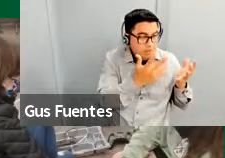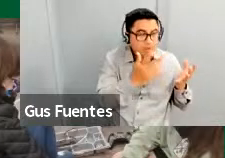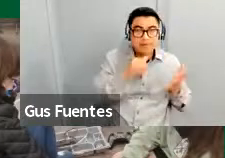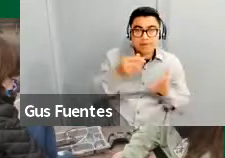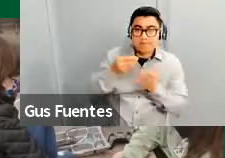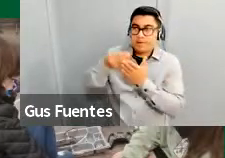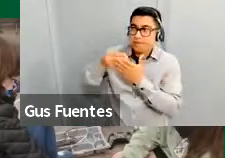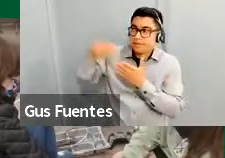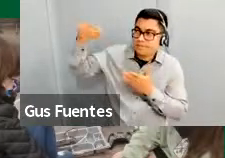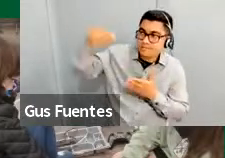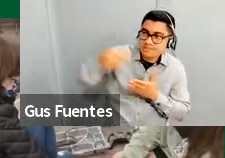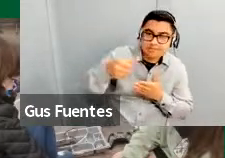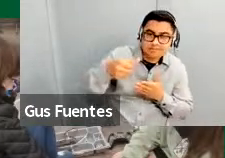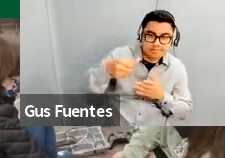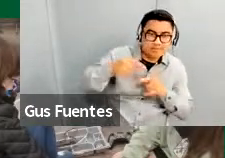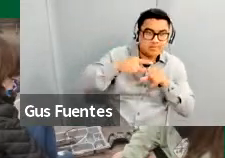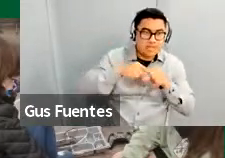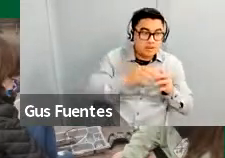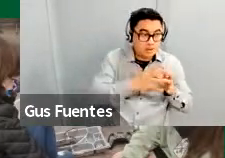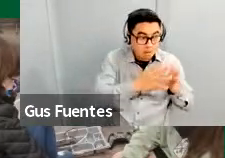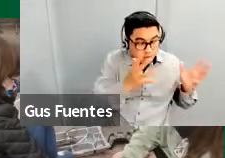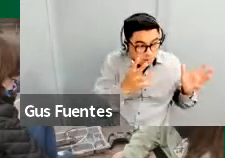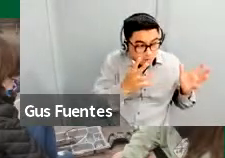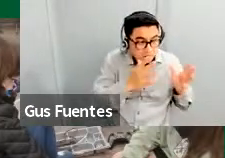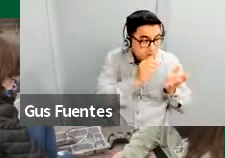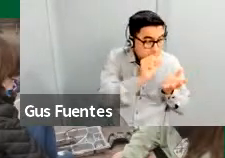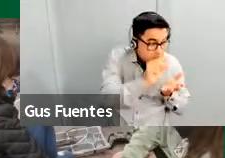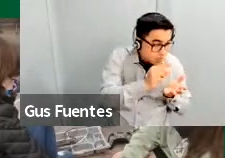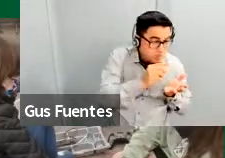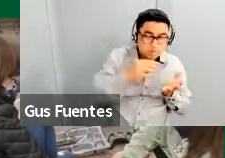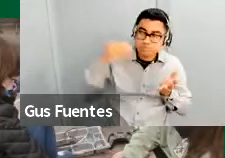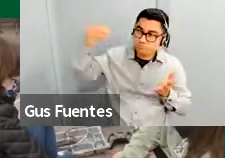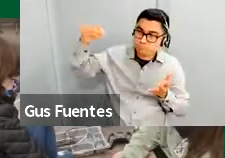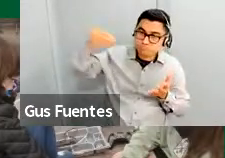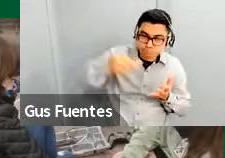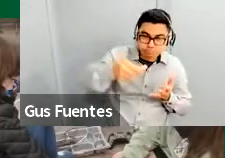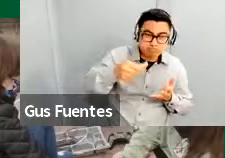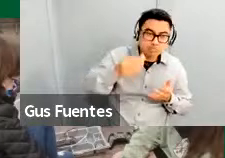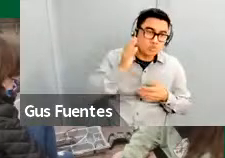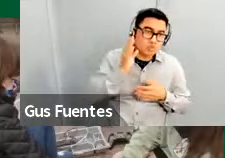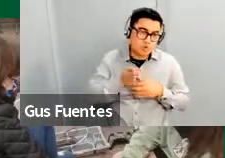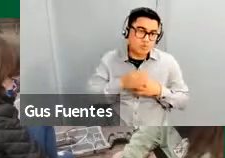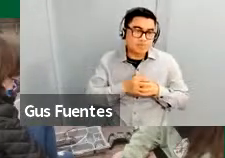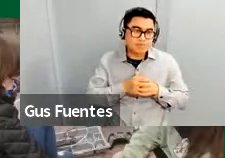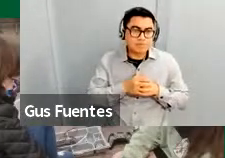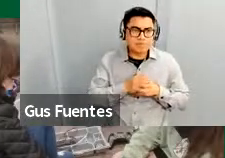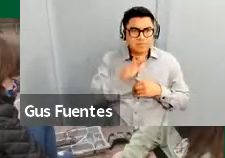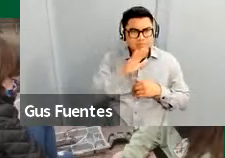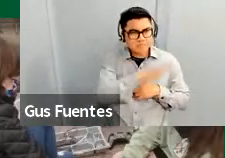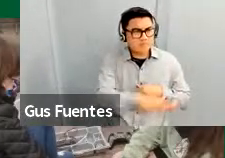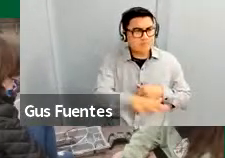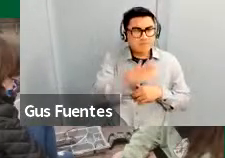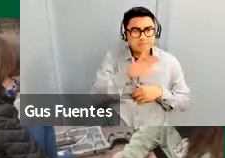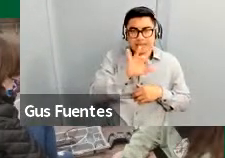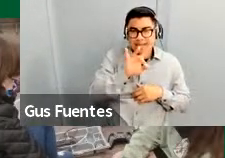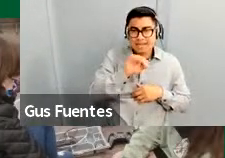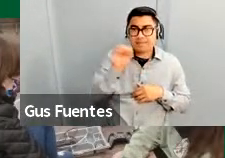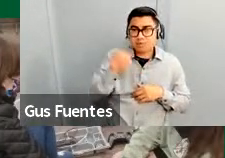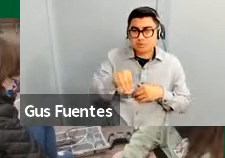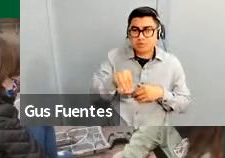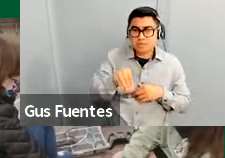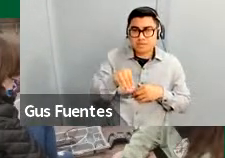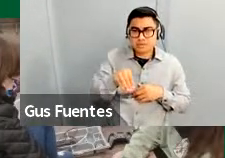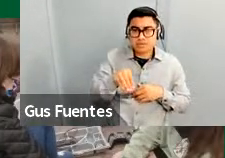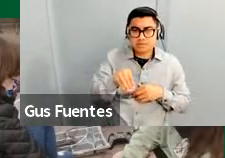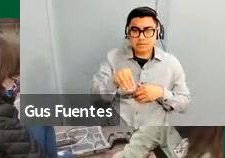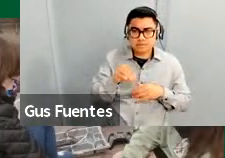support these groups of students. So, and about 80% of our students fall into one